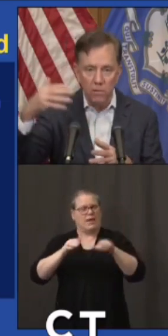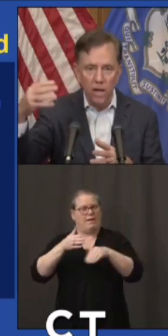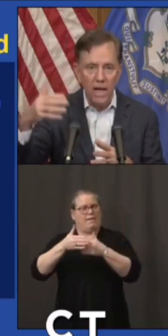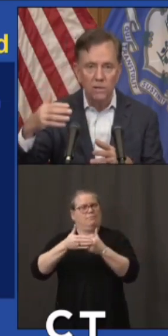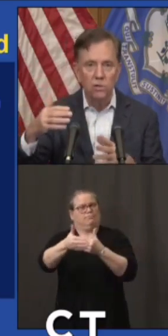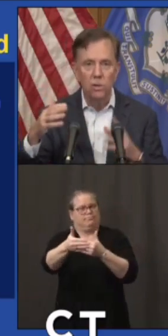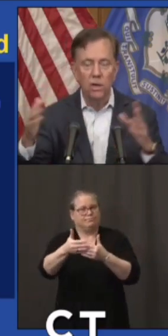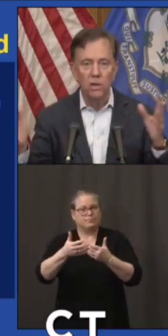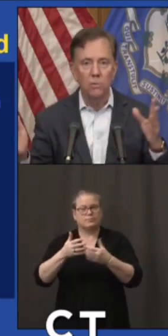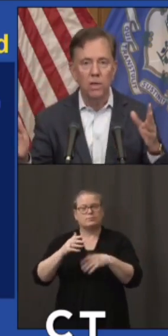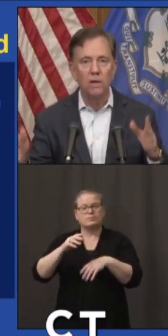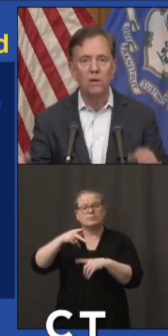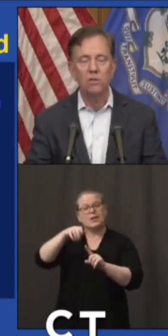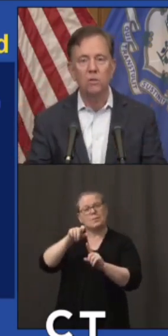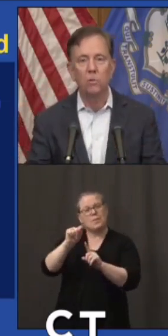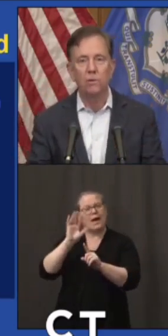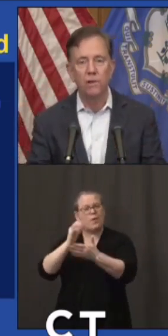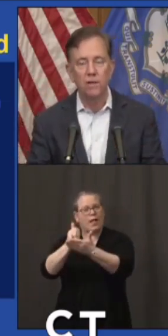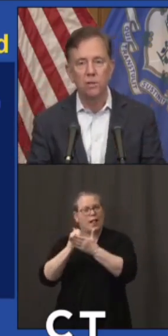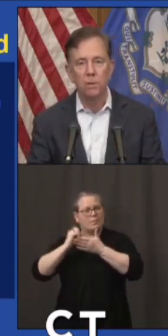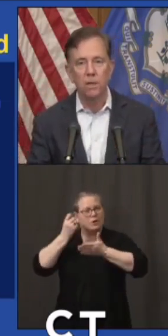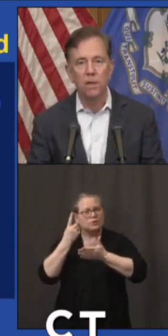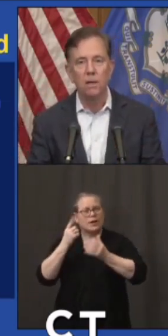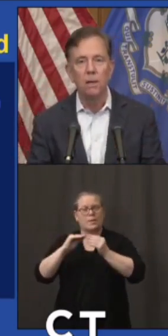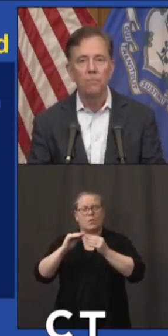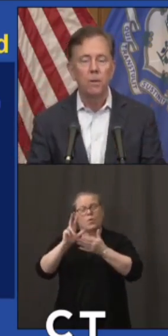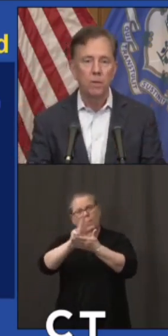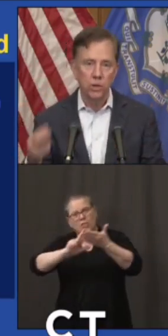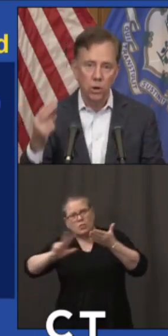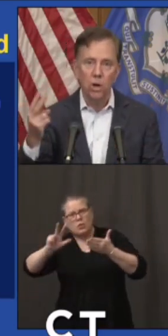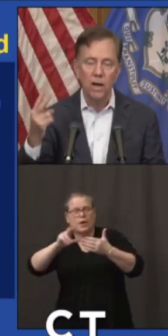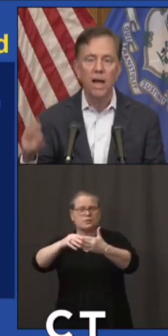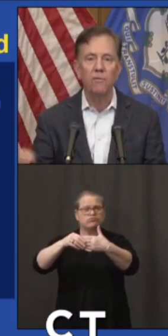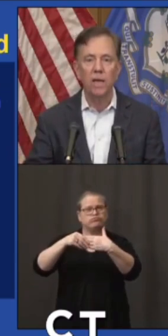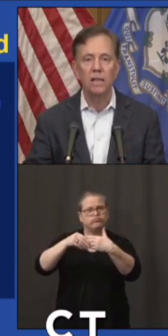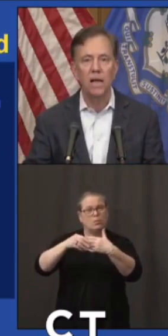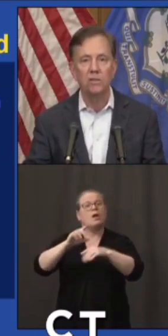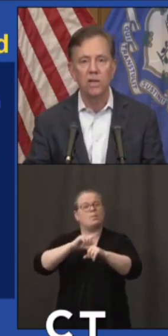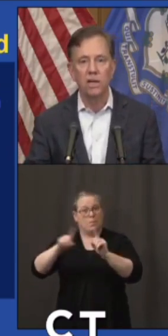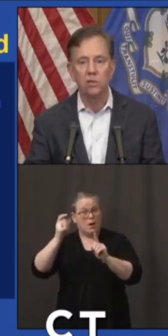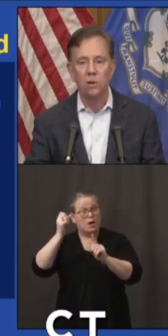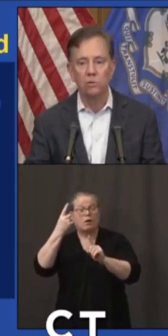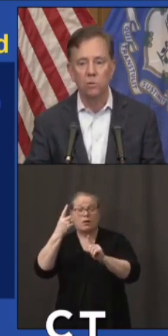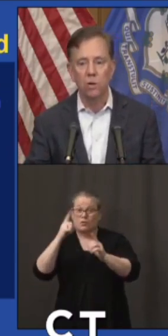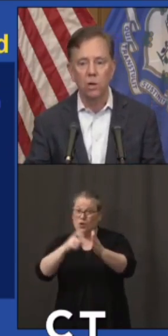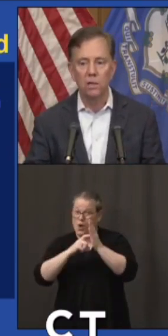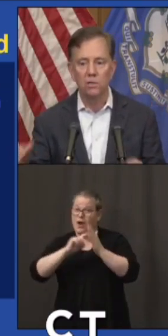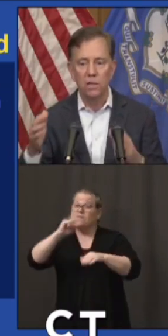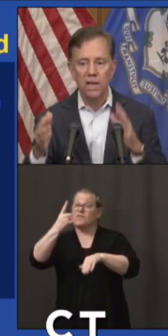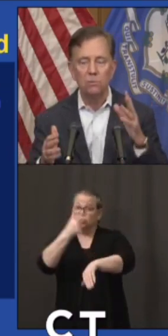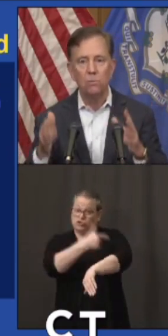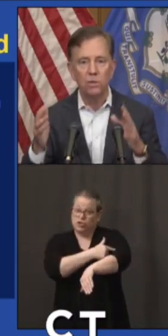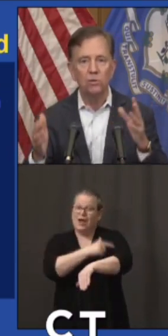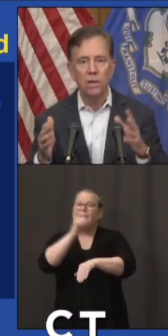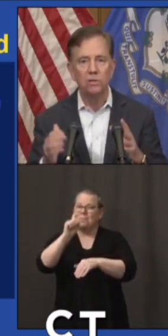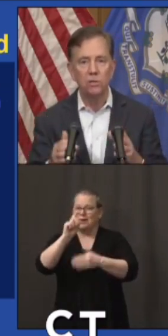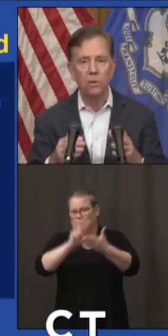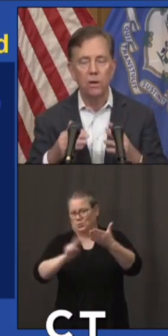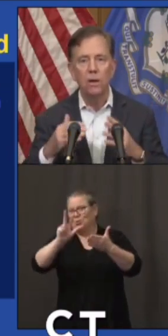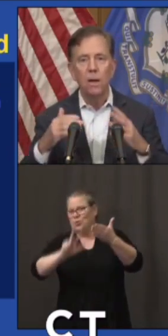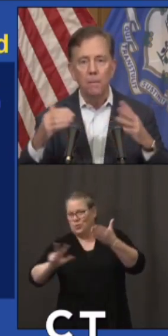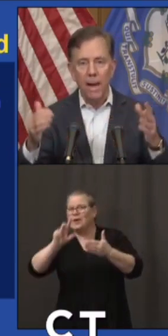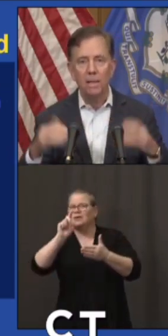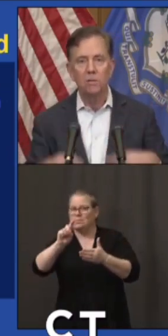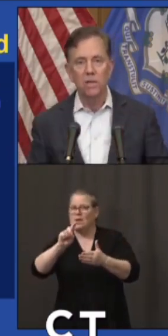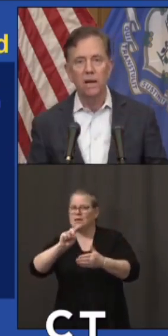little bit of latitude there that would give us some more flexibility. But you are going to have to get that second dose regardless. So that's what we're trying